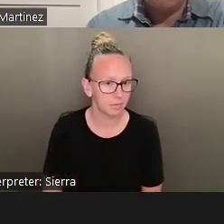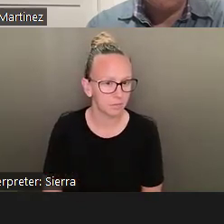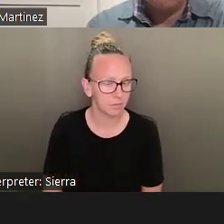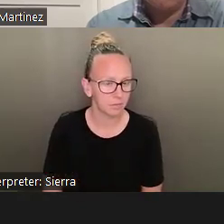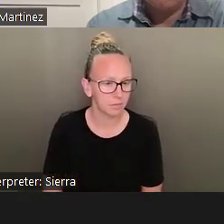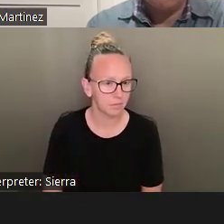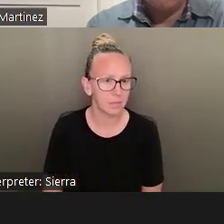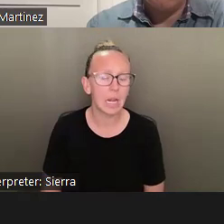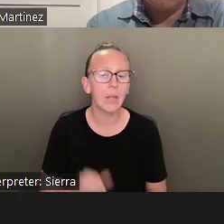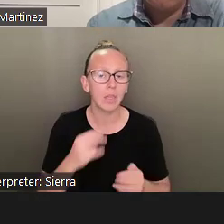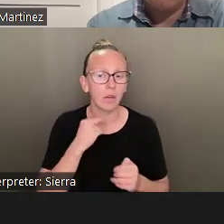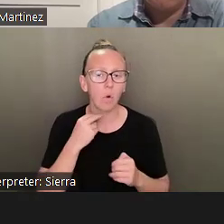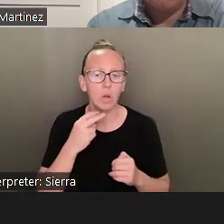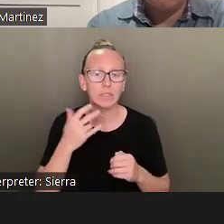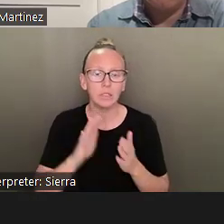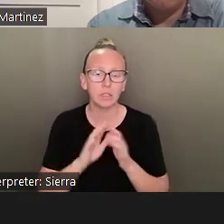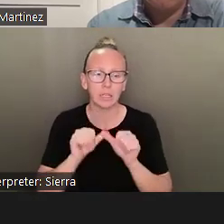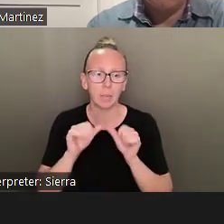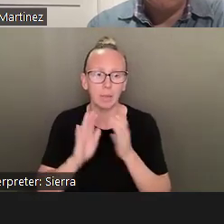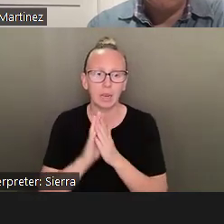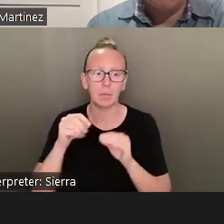patchy sun.